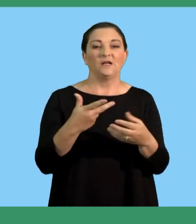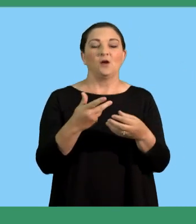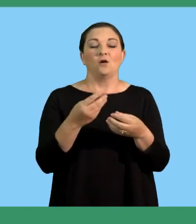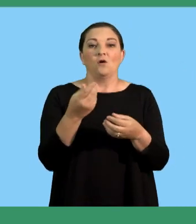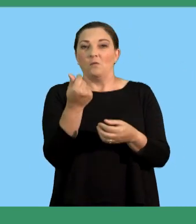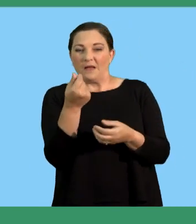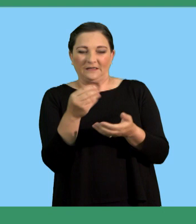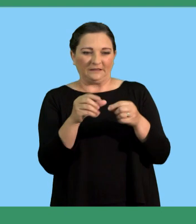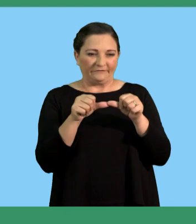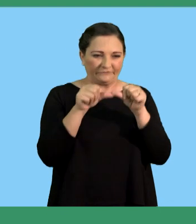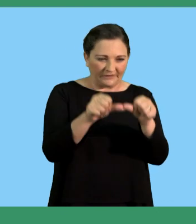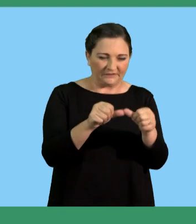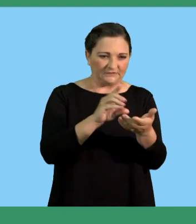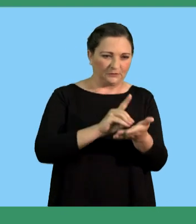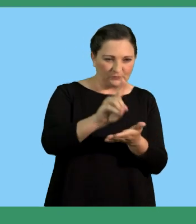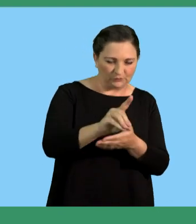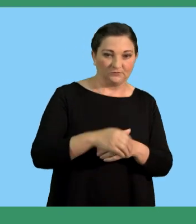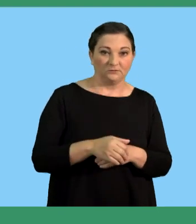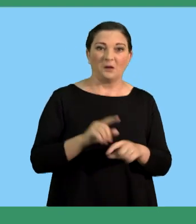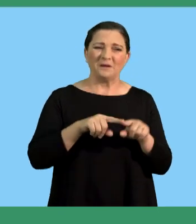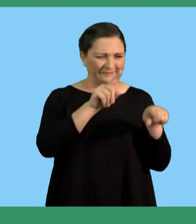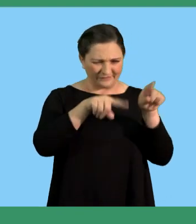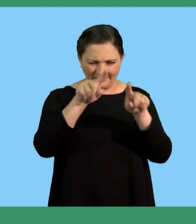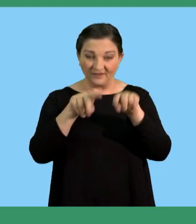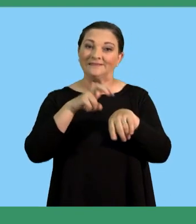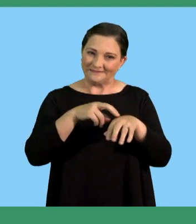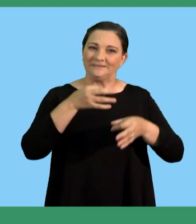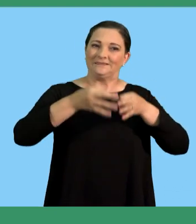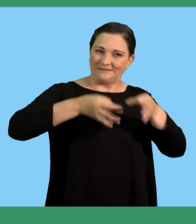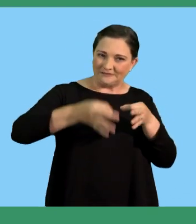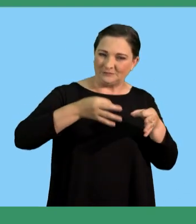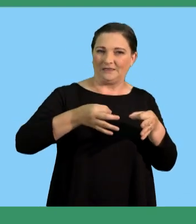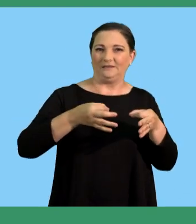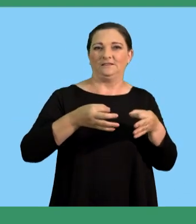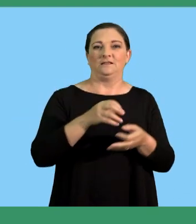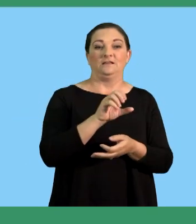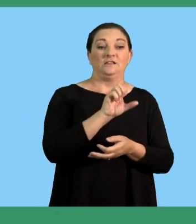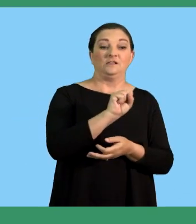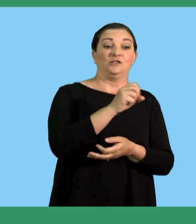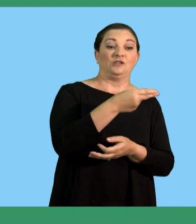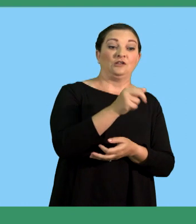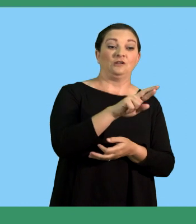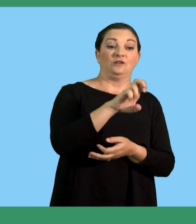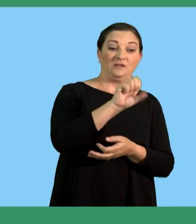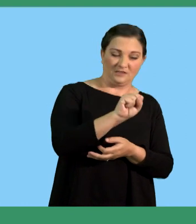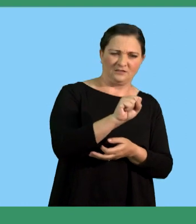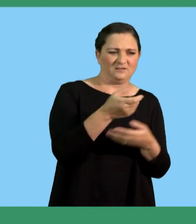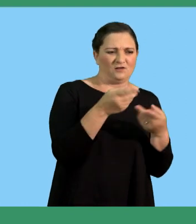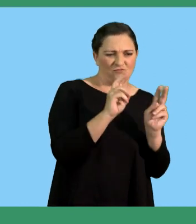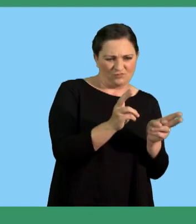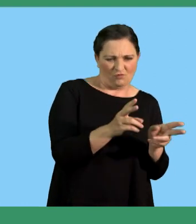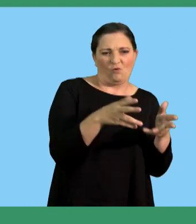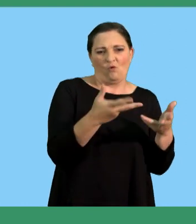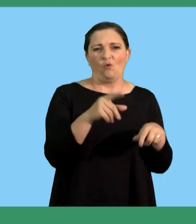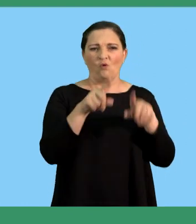fixed deposit. You should further be able to explain the different types of shares and also outline the rights of ordinary shares